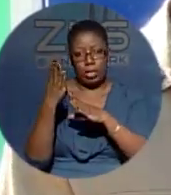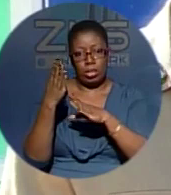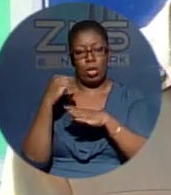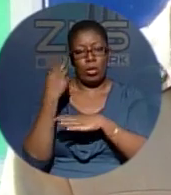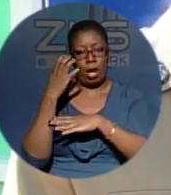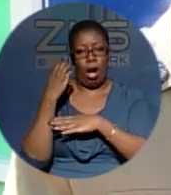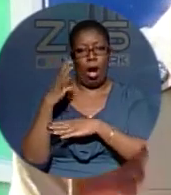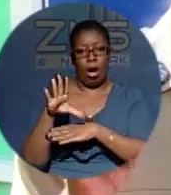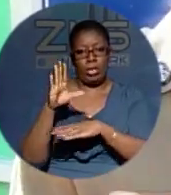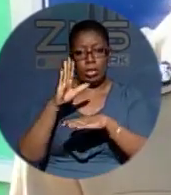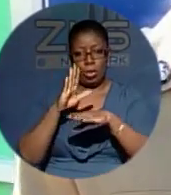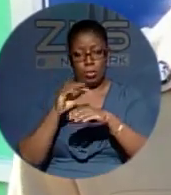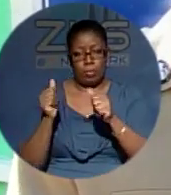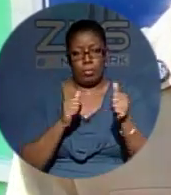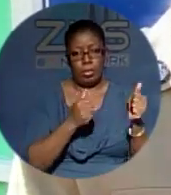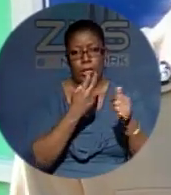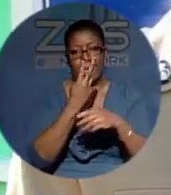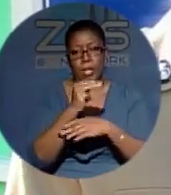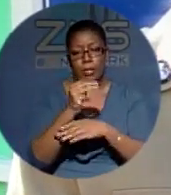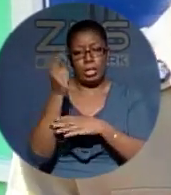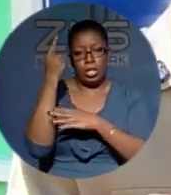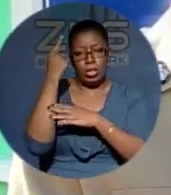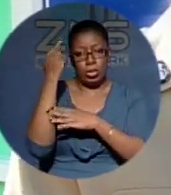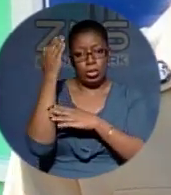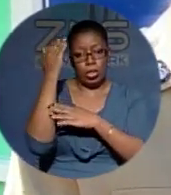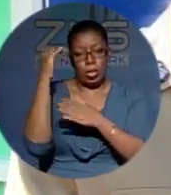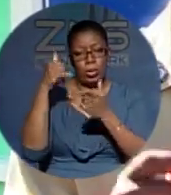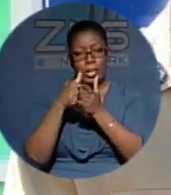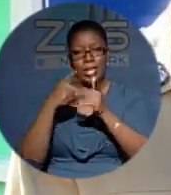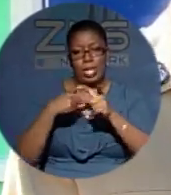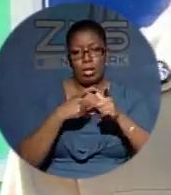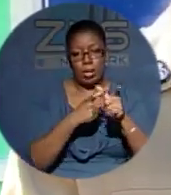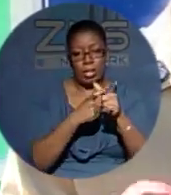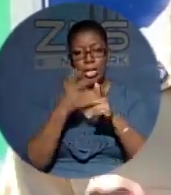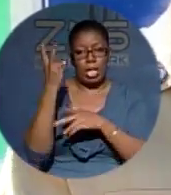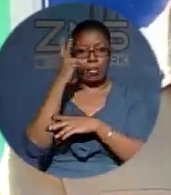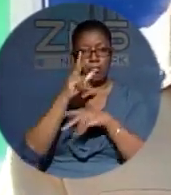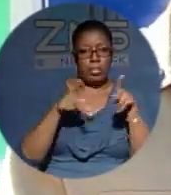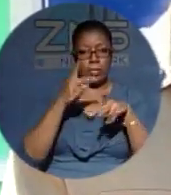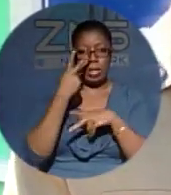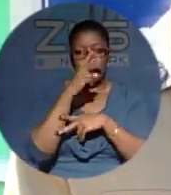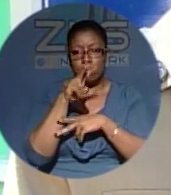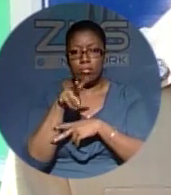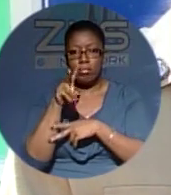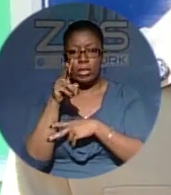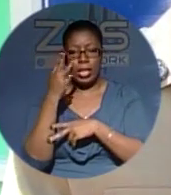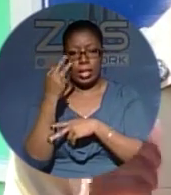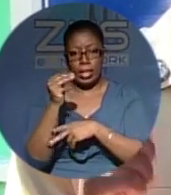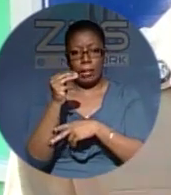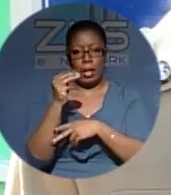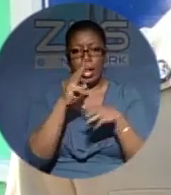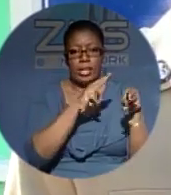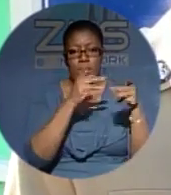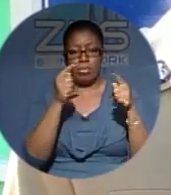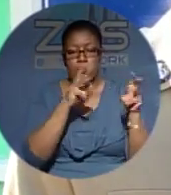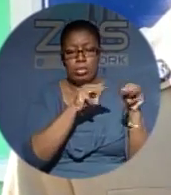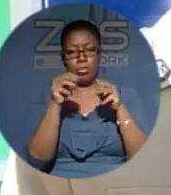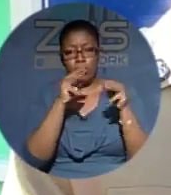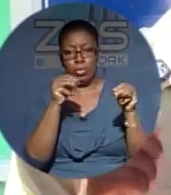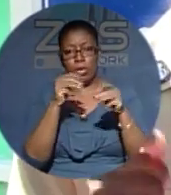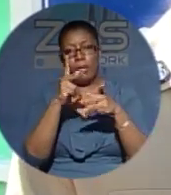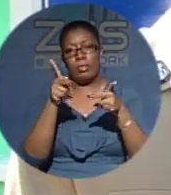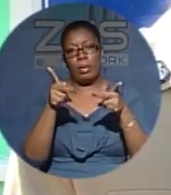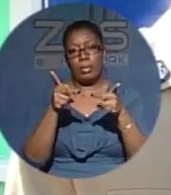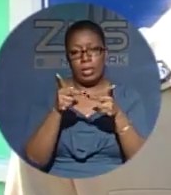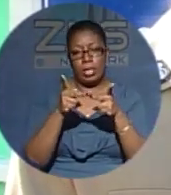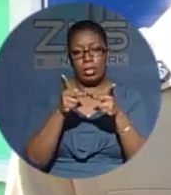on the heels of these suspects. They know it, they are running, people are sighting them, they're moving from place to place. And we feel confident that